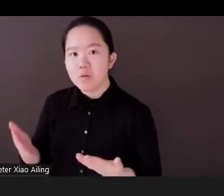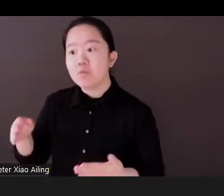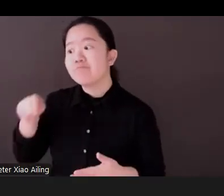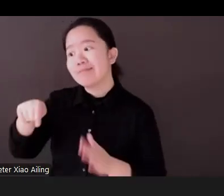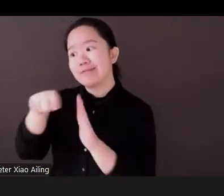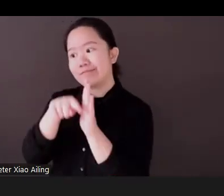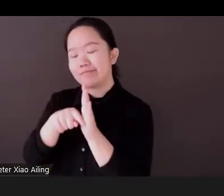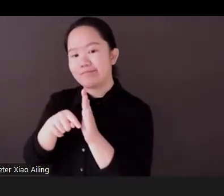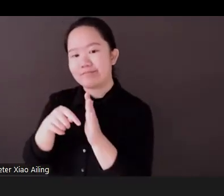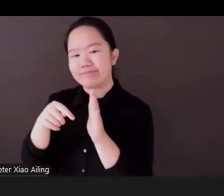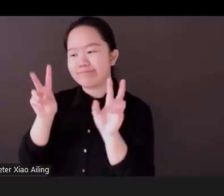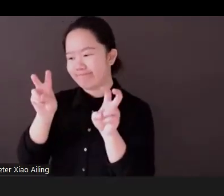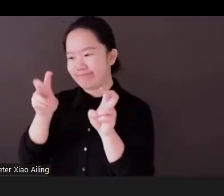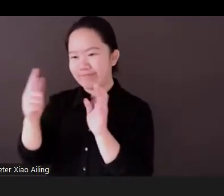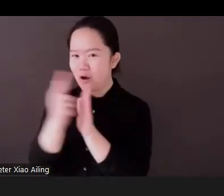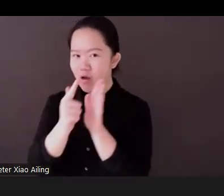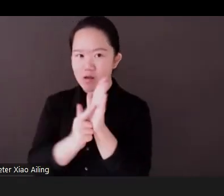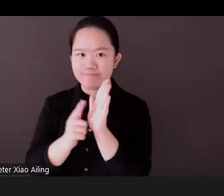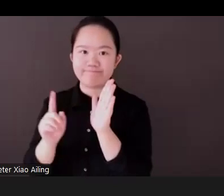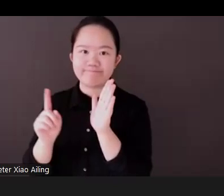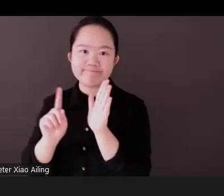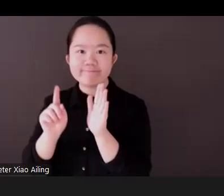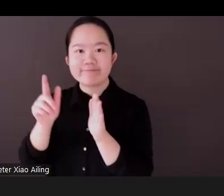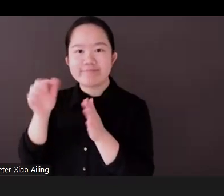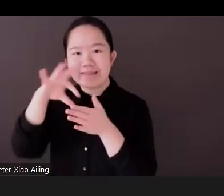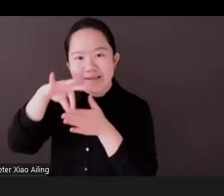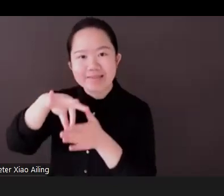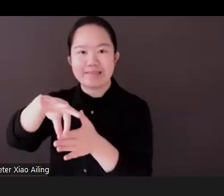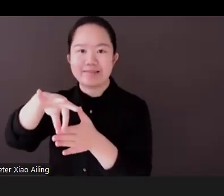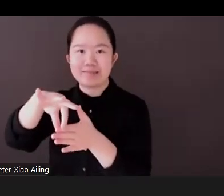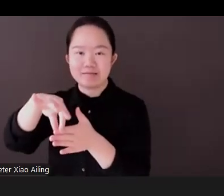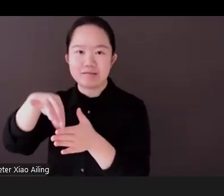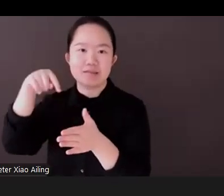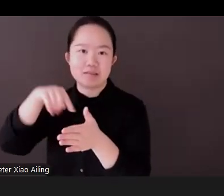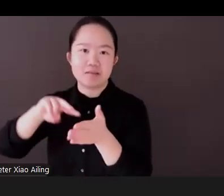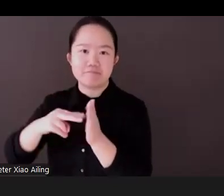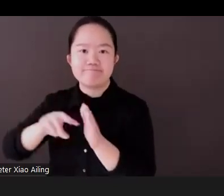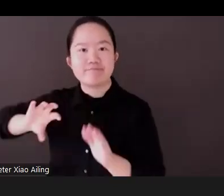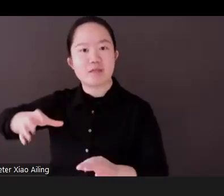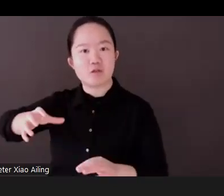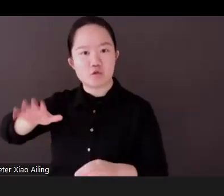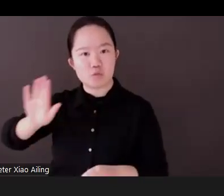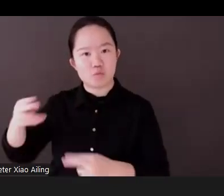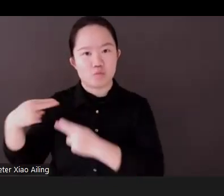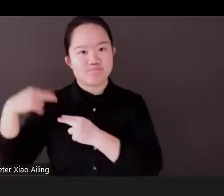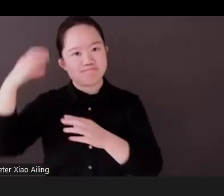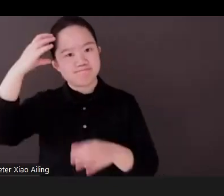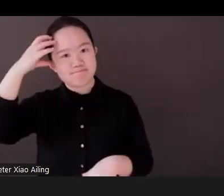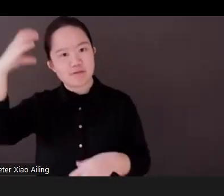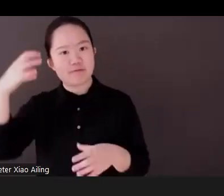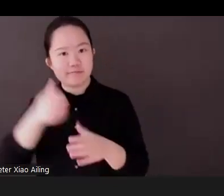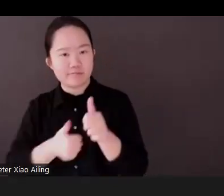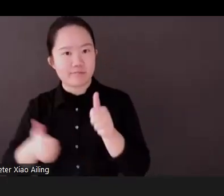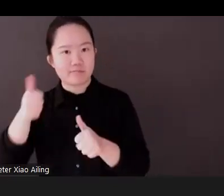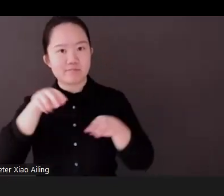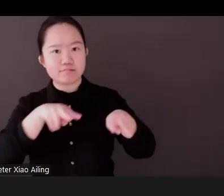have autonomy on this and interpretation of their own acts. So it's so if